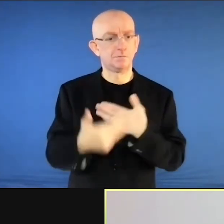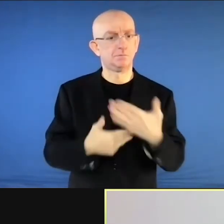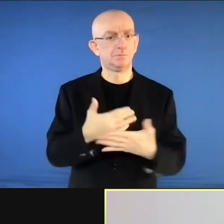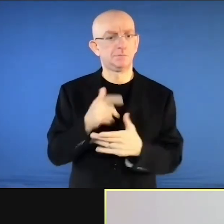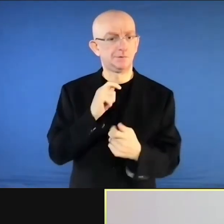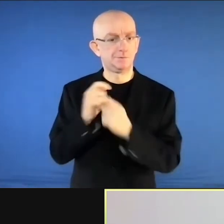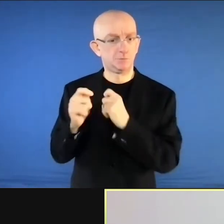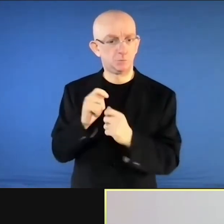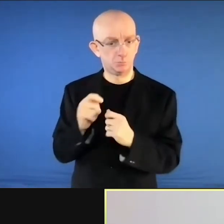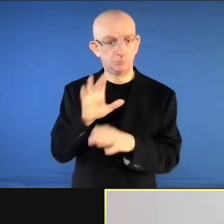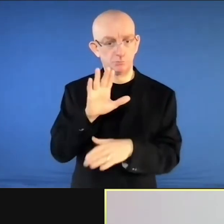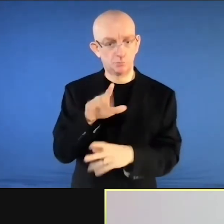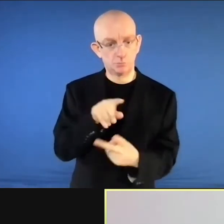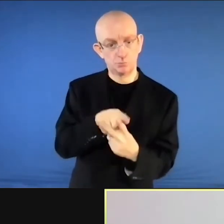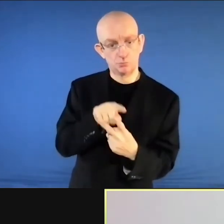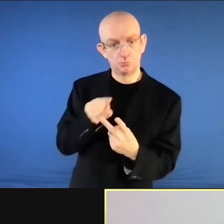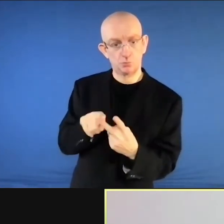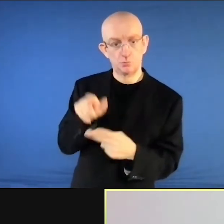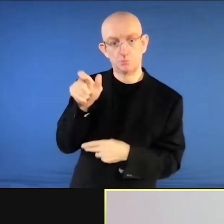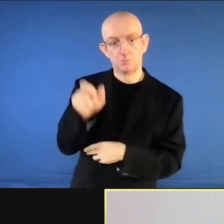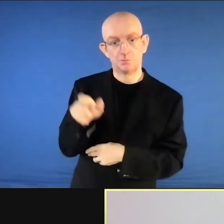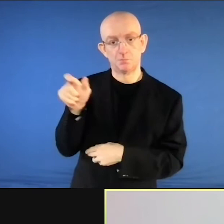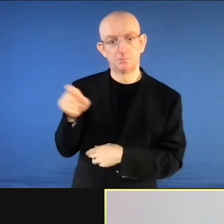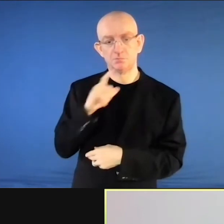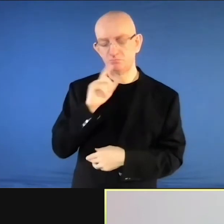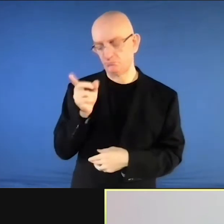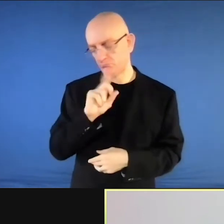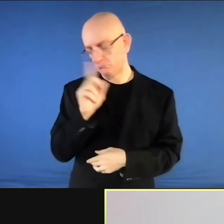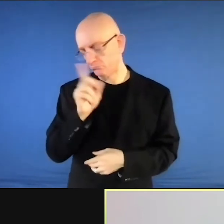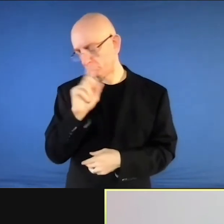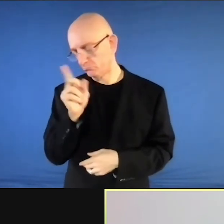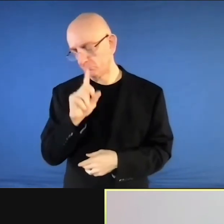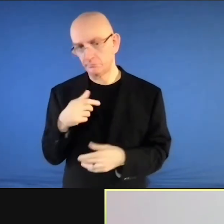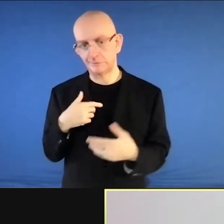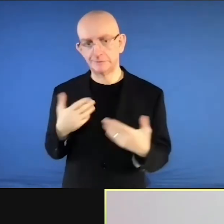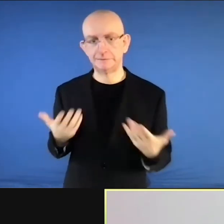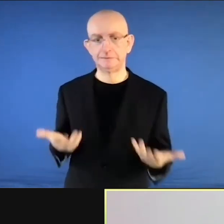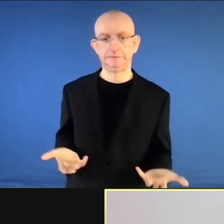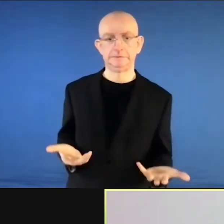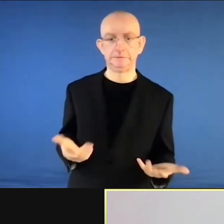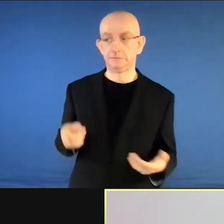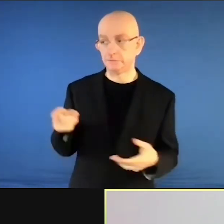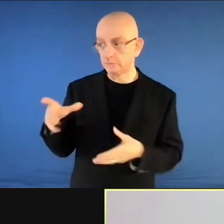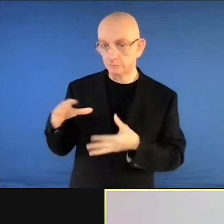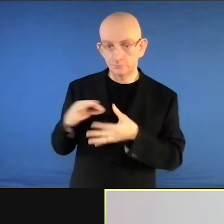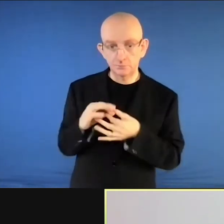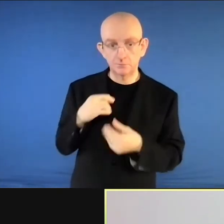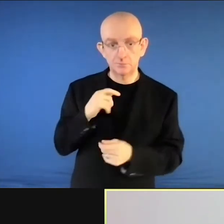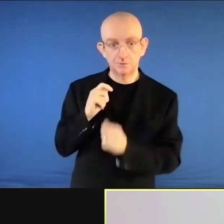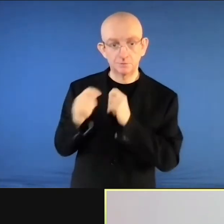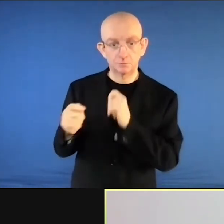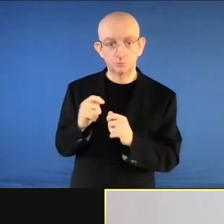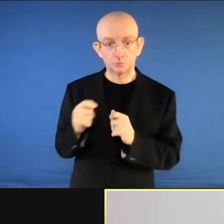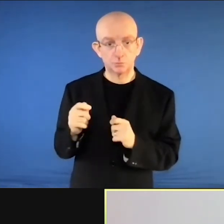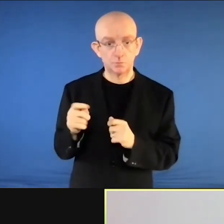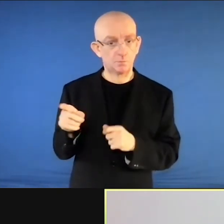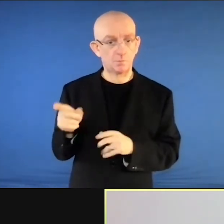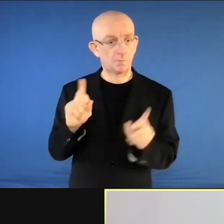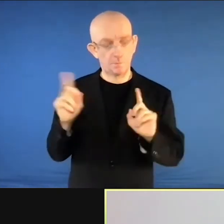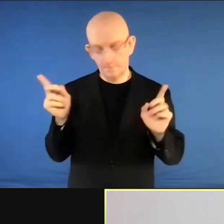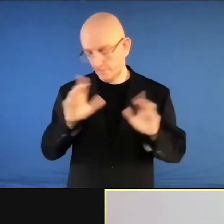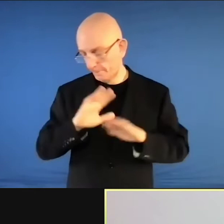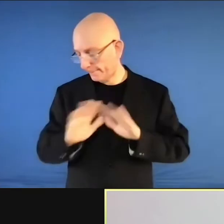participate. They refused to turn up to answer my questions. But now, after like talking to them for several